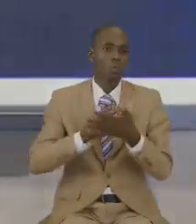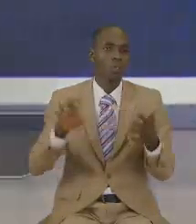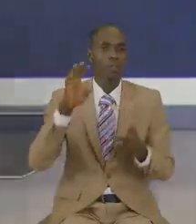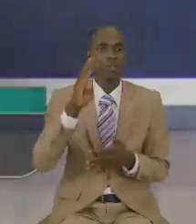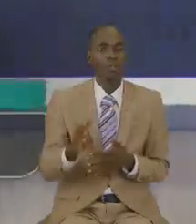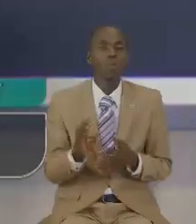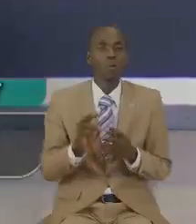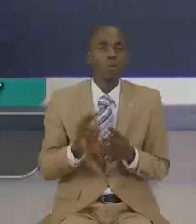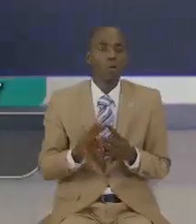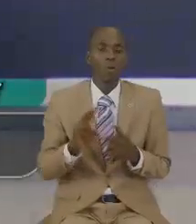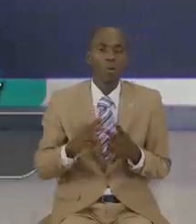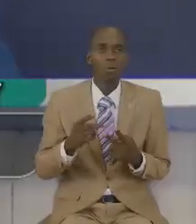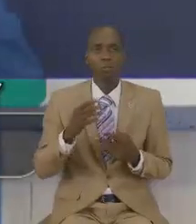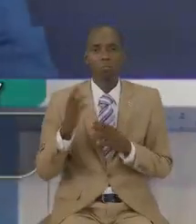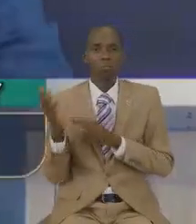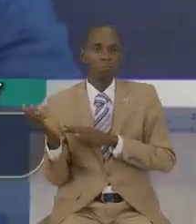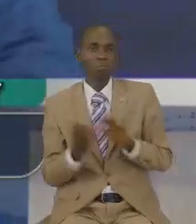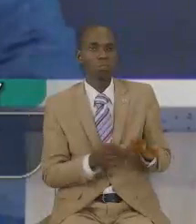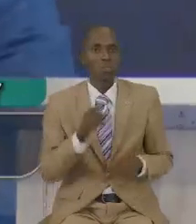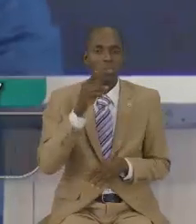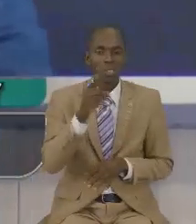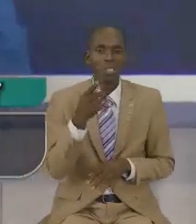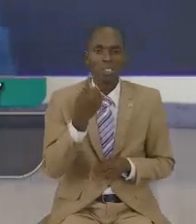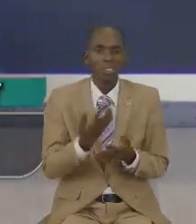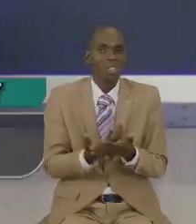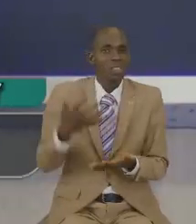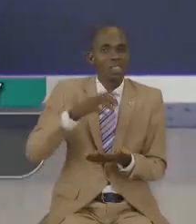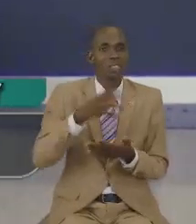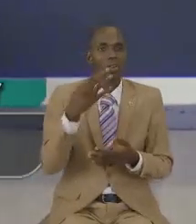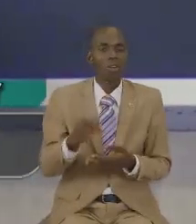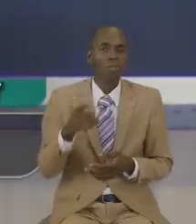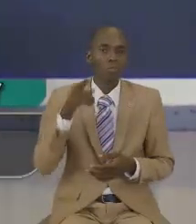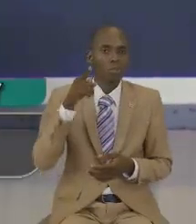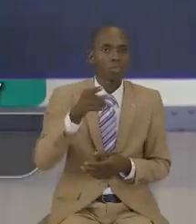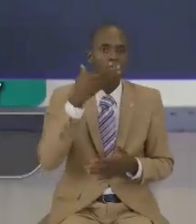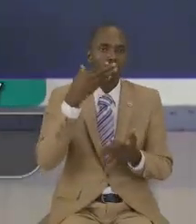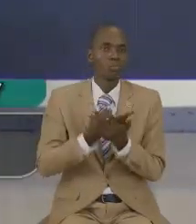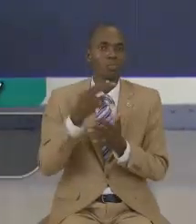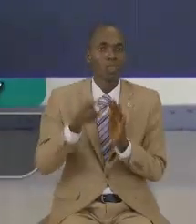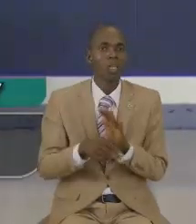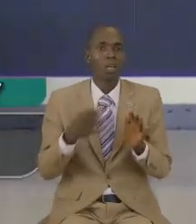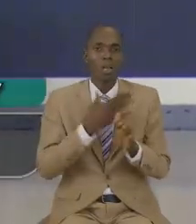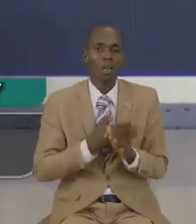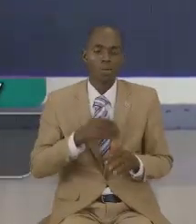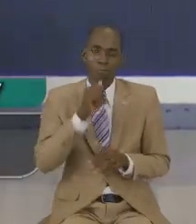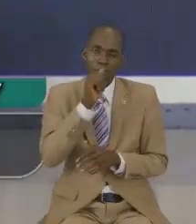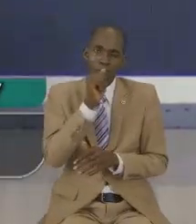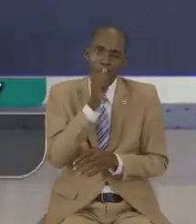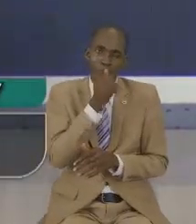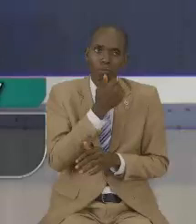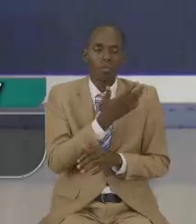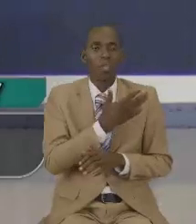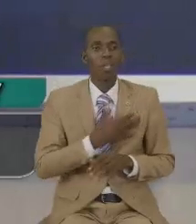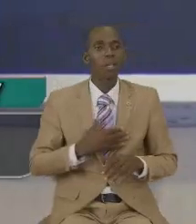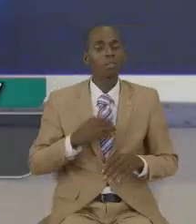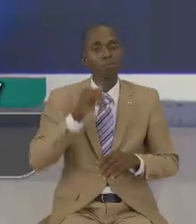verse 4, it says, so despisest thou the riches of his goodness and forbearance and